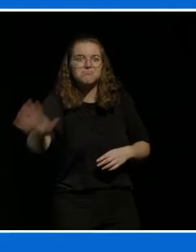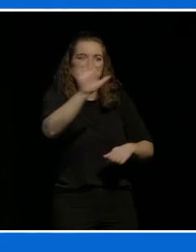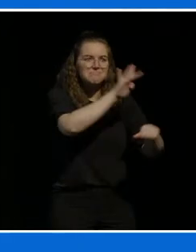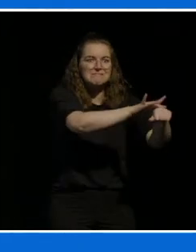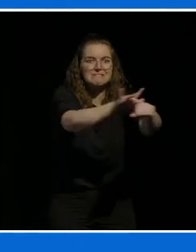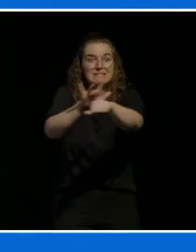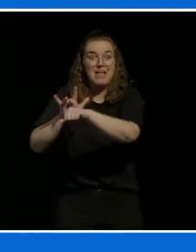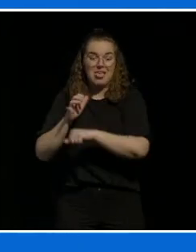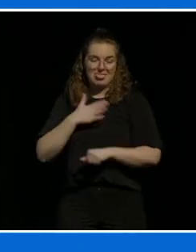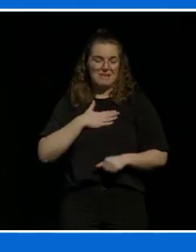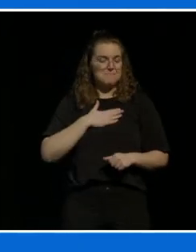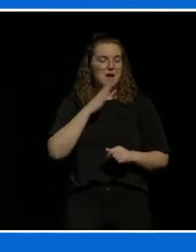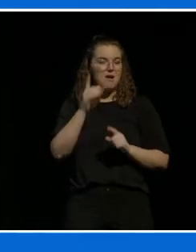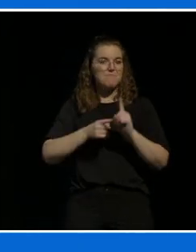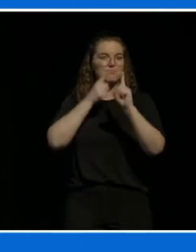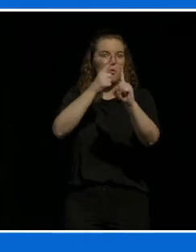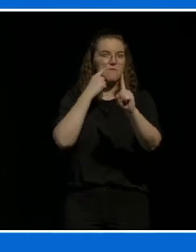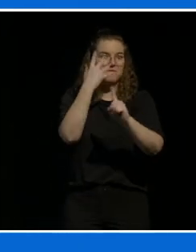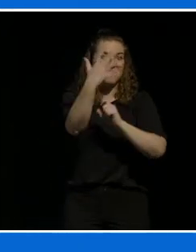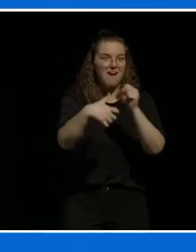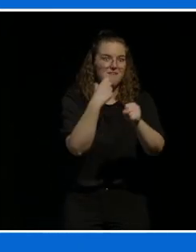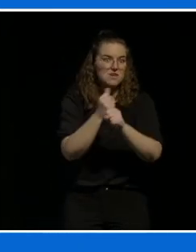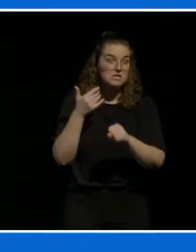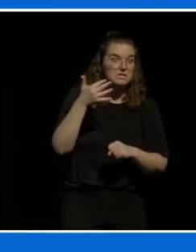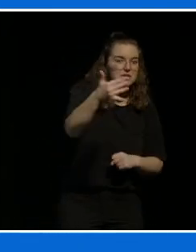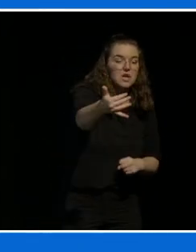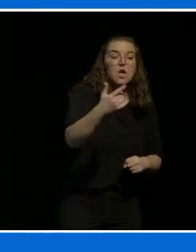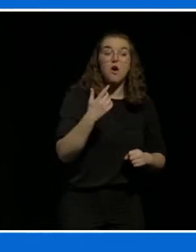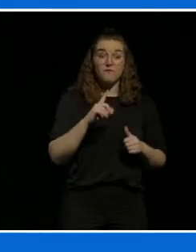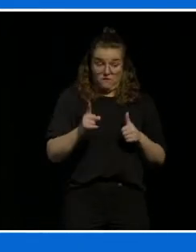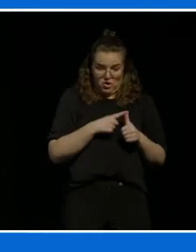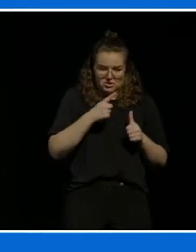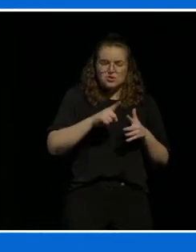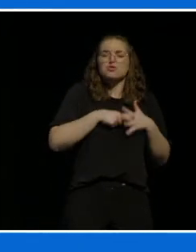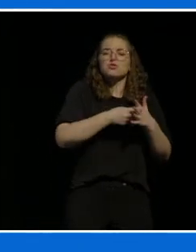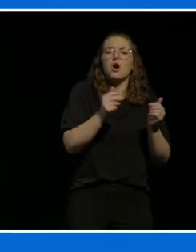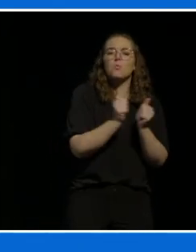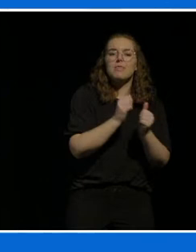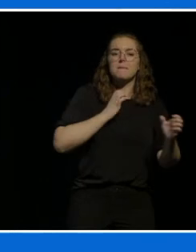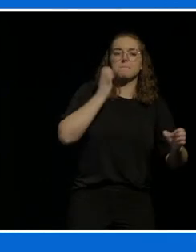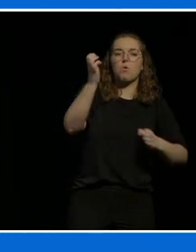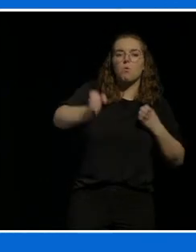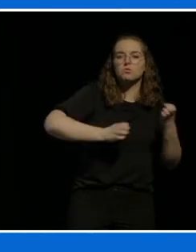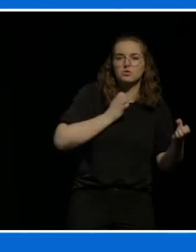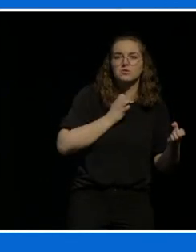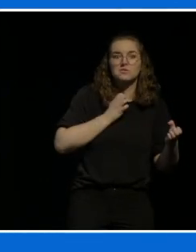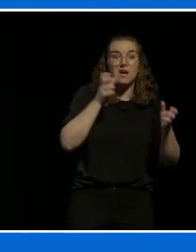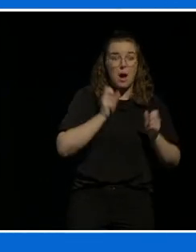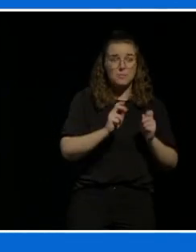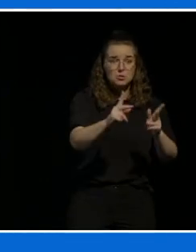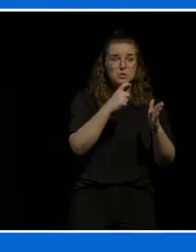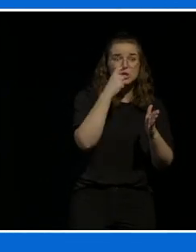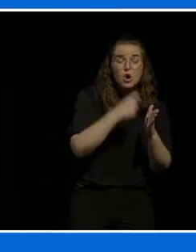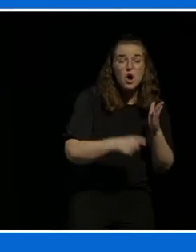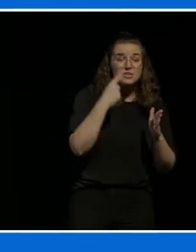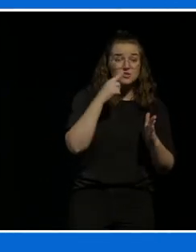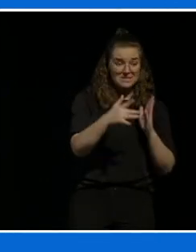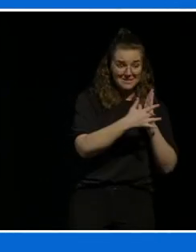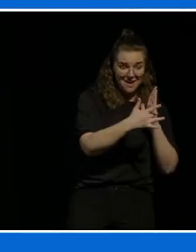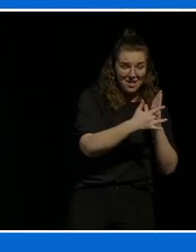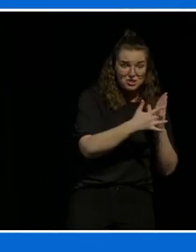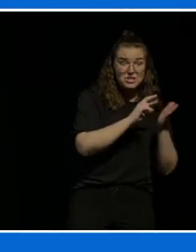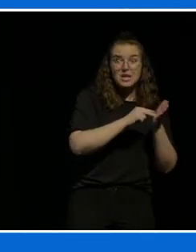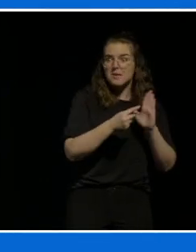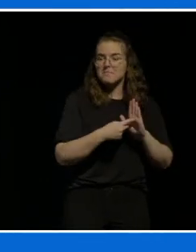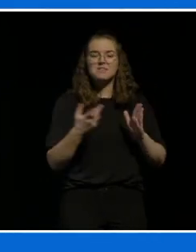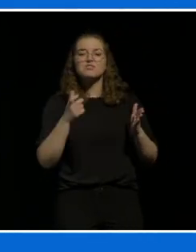goal in 5 years, we believe we just have to start with the emotions, because the opportunity cost of technology is emotional intelligence